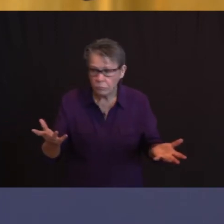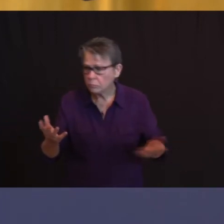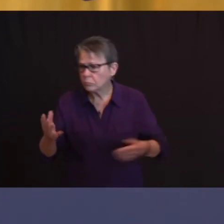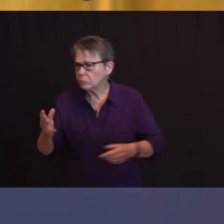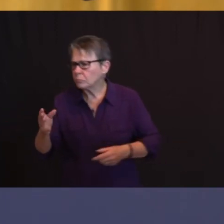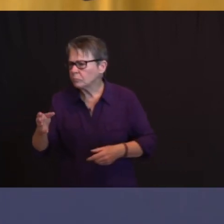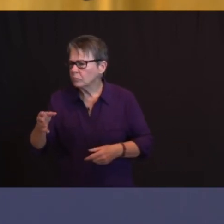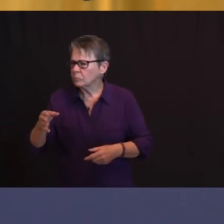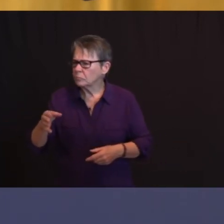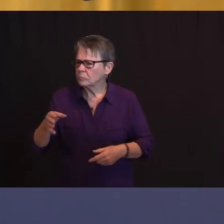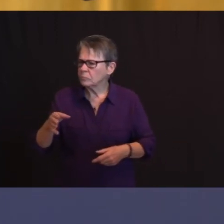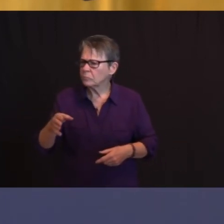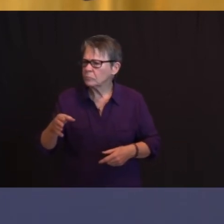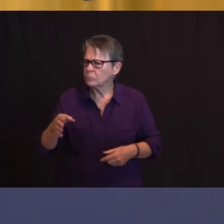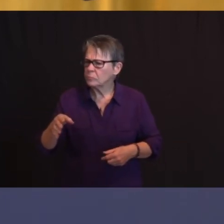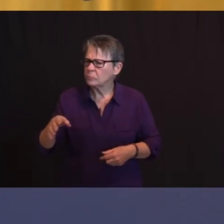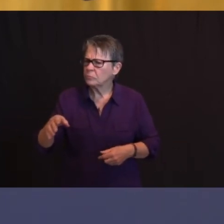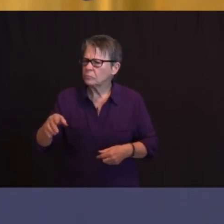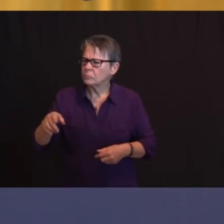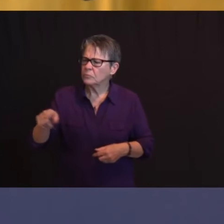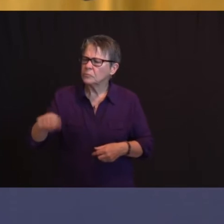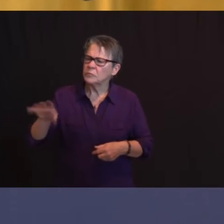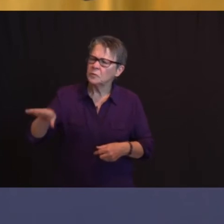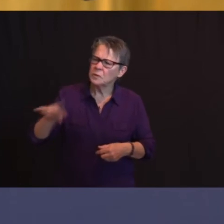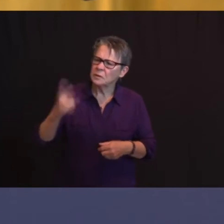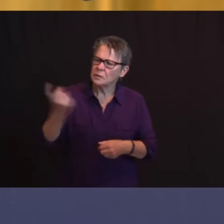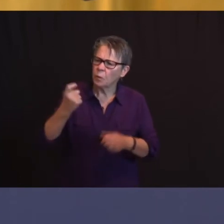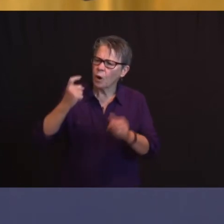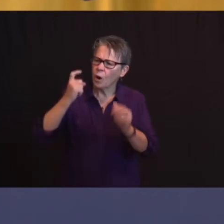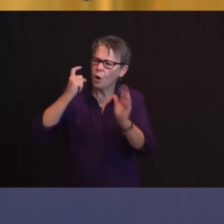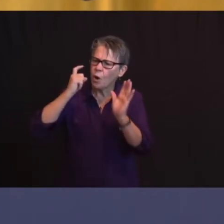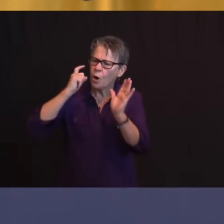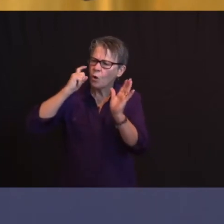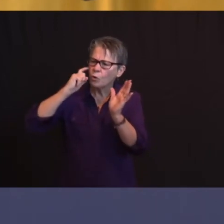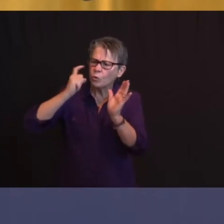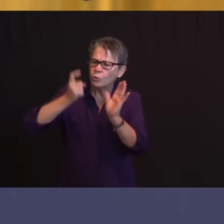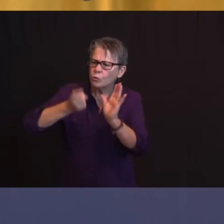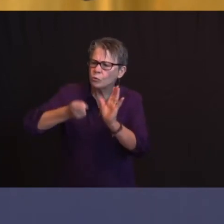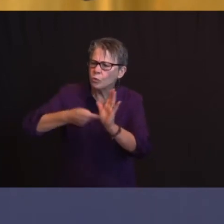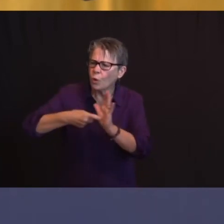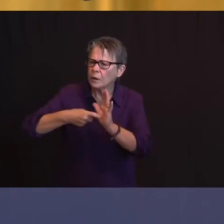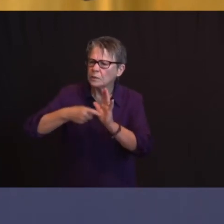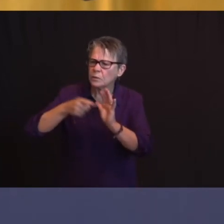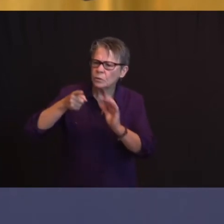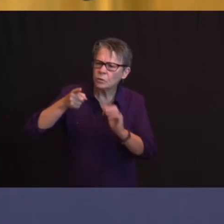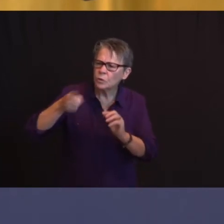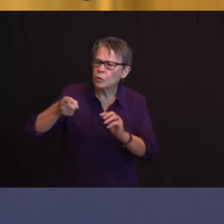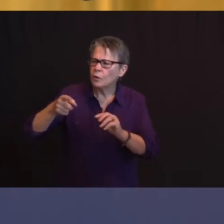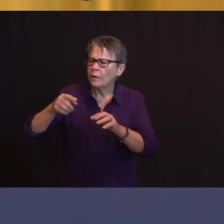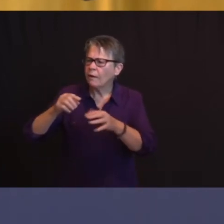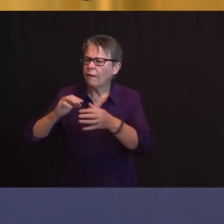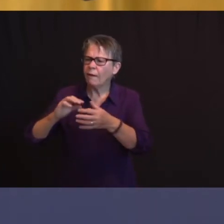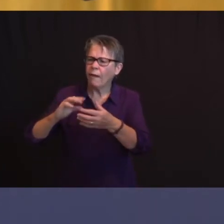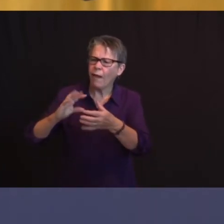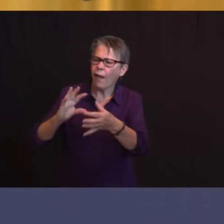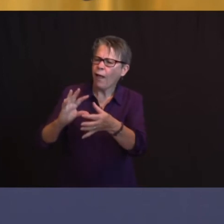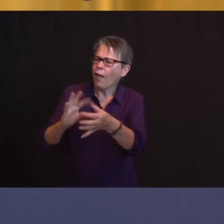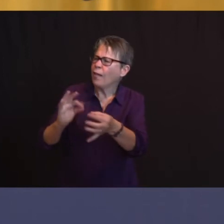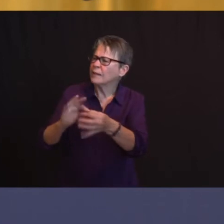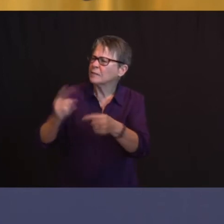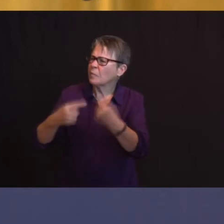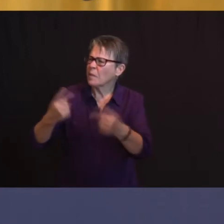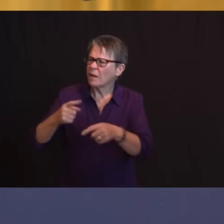somebody noticed. Very, I hope very someone impressive. noticed. Yes. Thank you, Dave. Next. Yeah. Governor, in Newark,